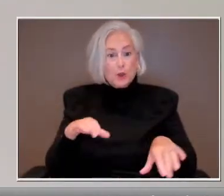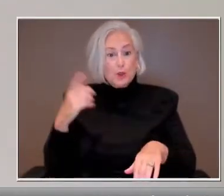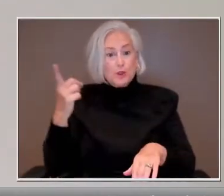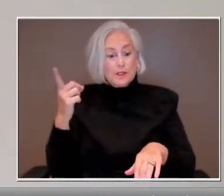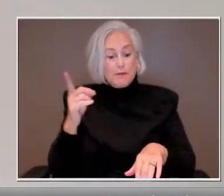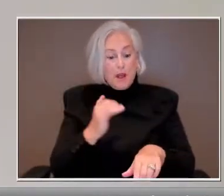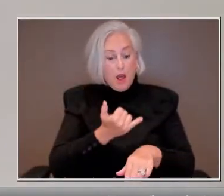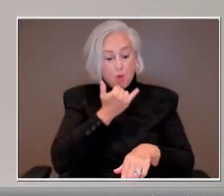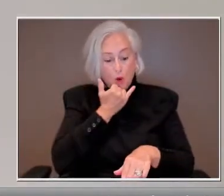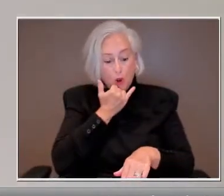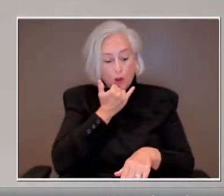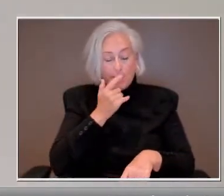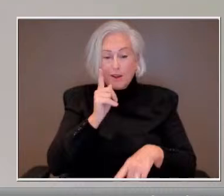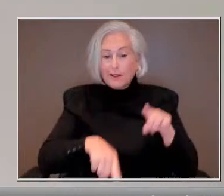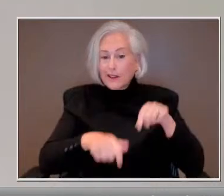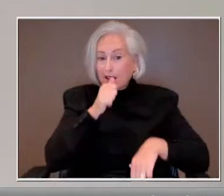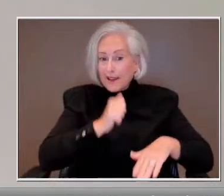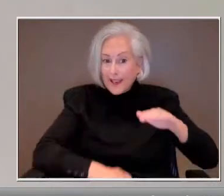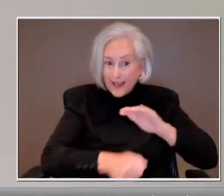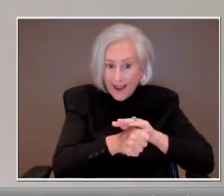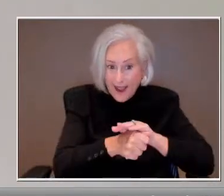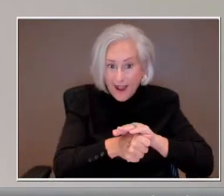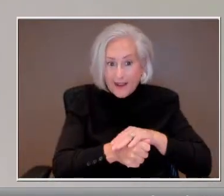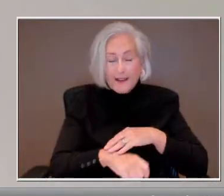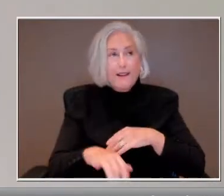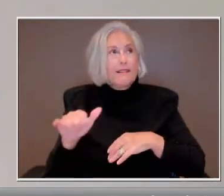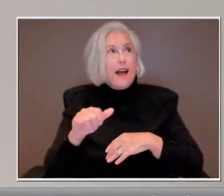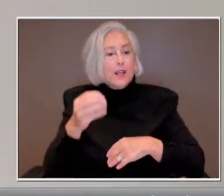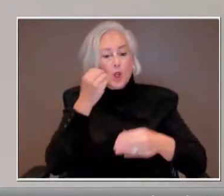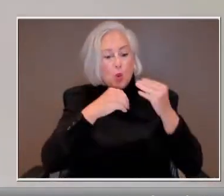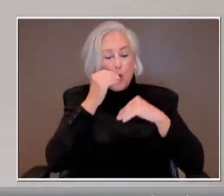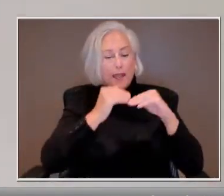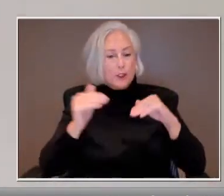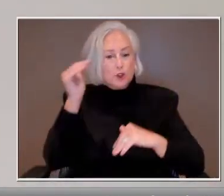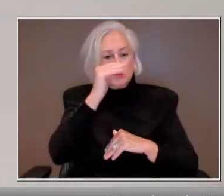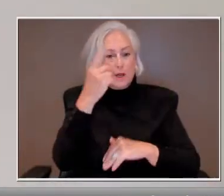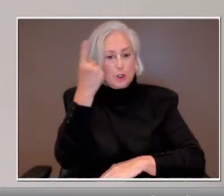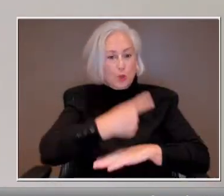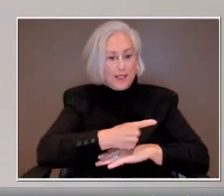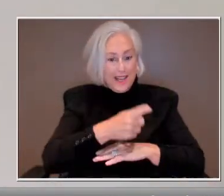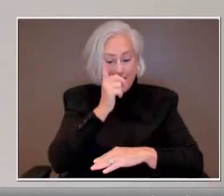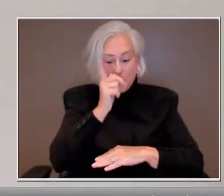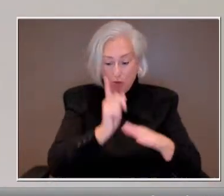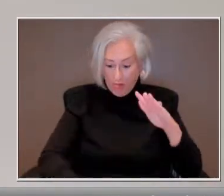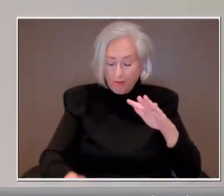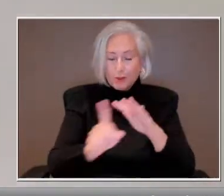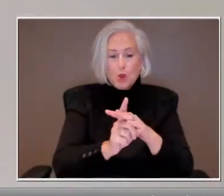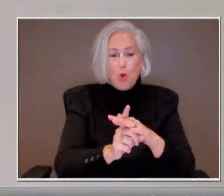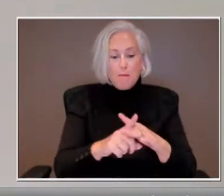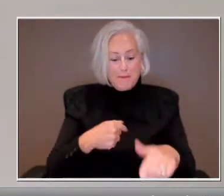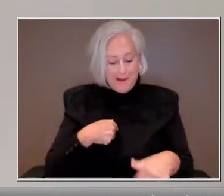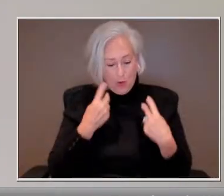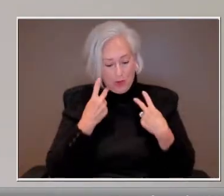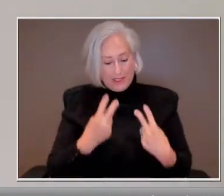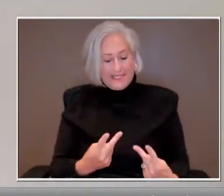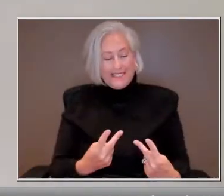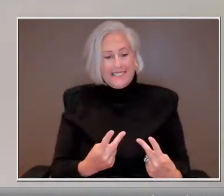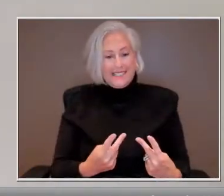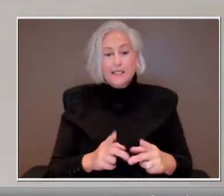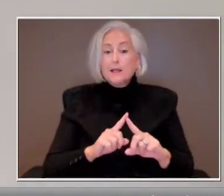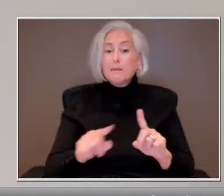hide that you may have ate more one day, or maybe you did something different. It's going to show up. So, but when